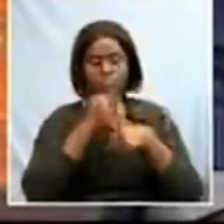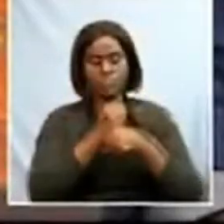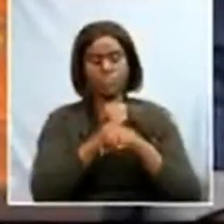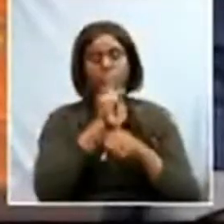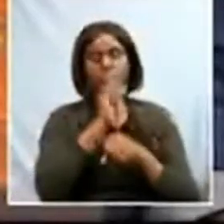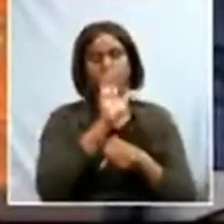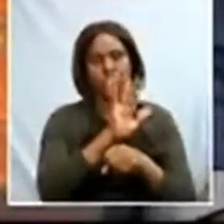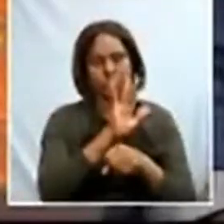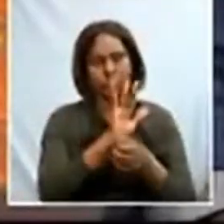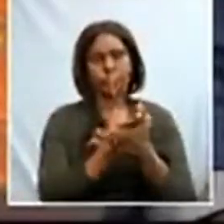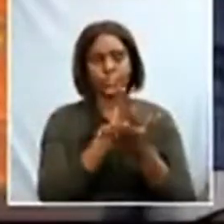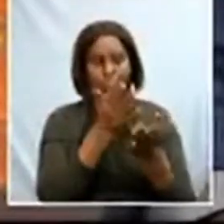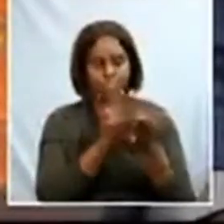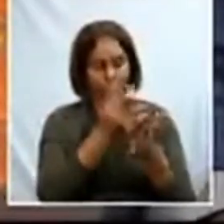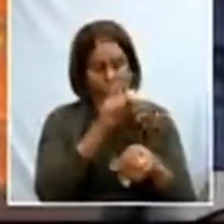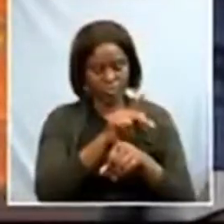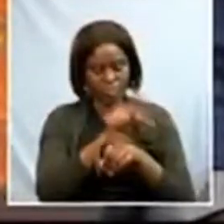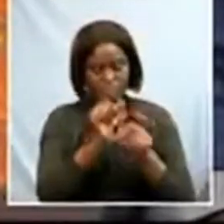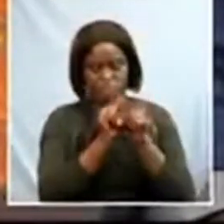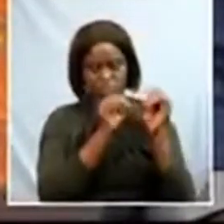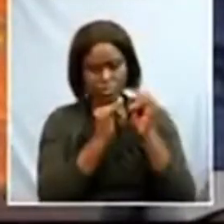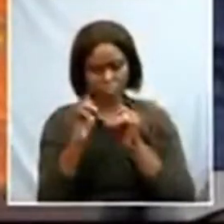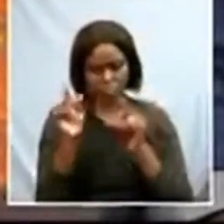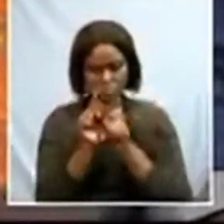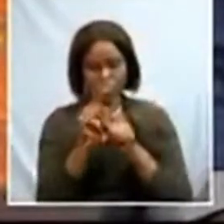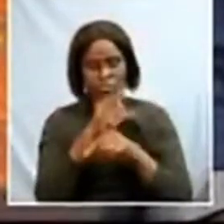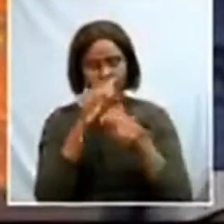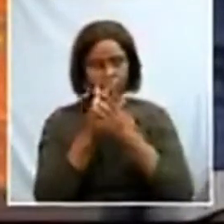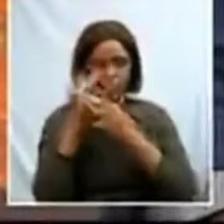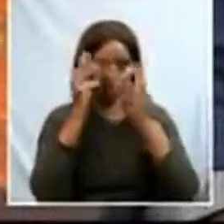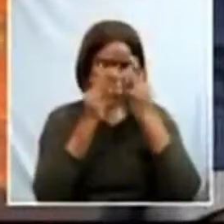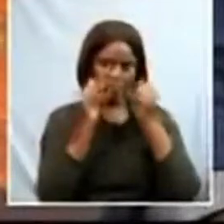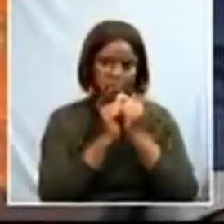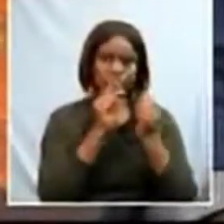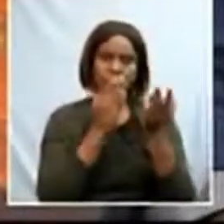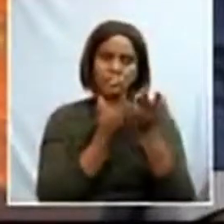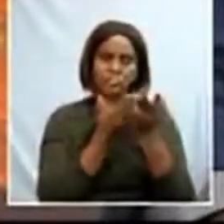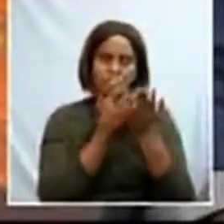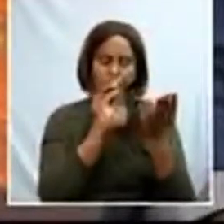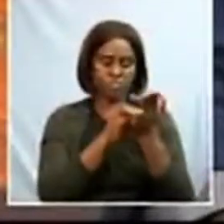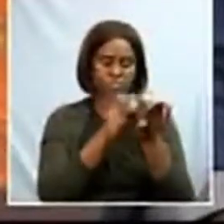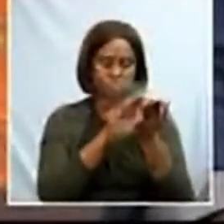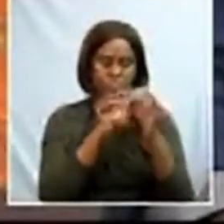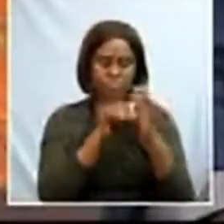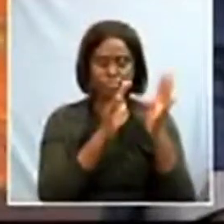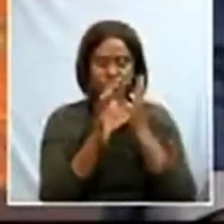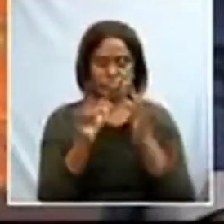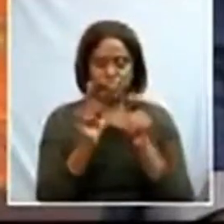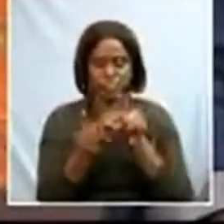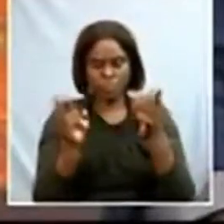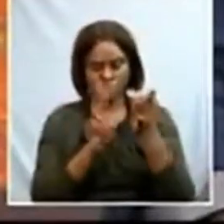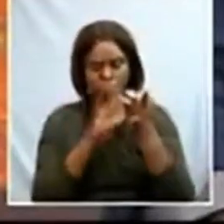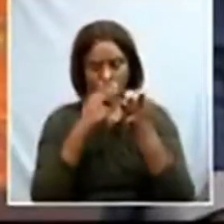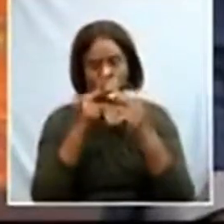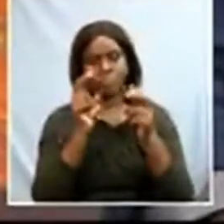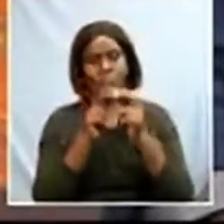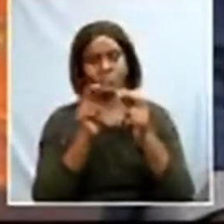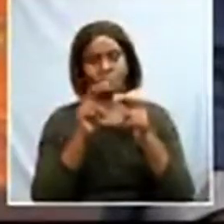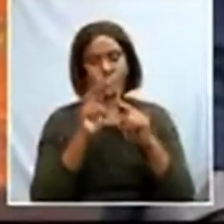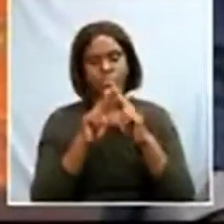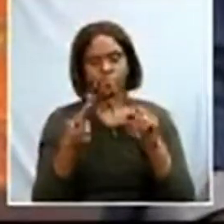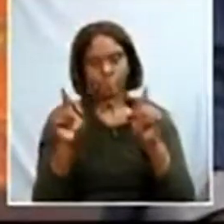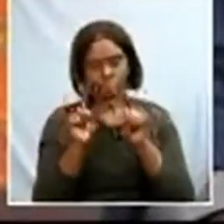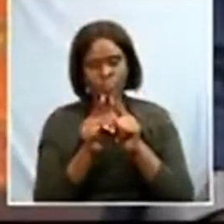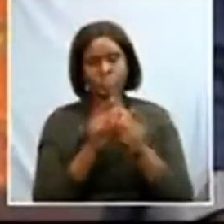sure that this project is implemented and the concerns and the council is put into consideration by relooking at the contract, Chair,